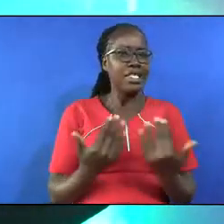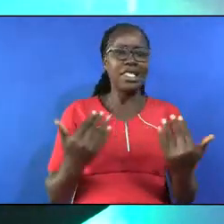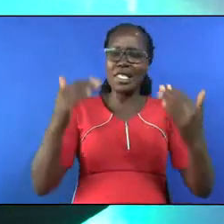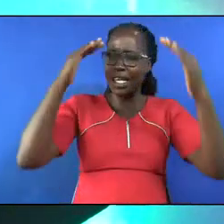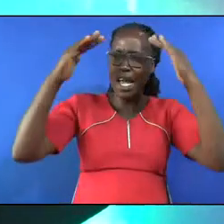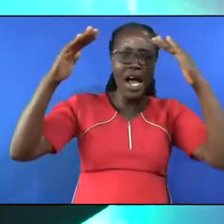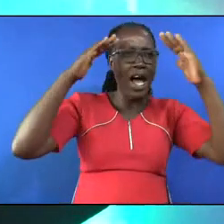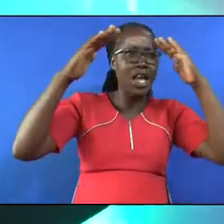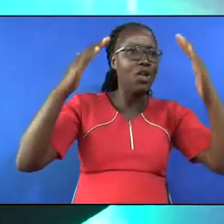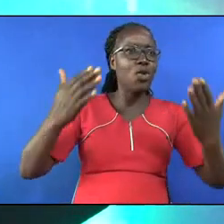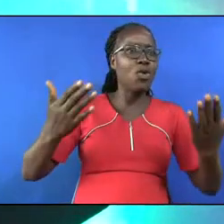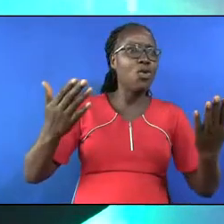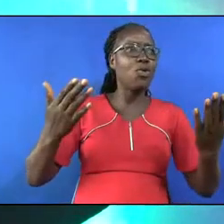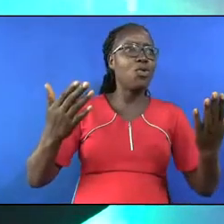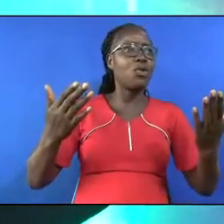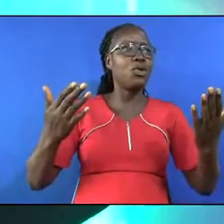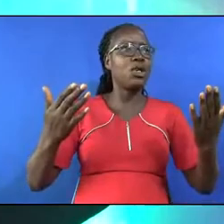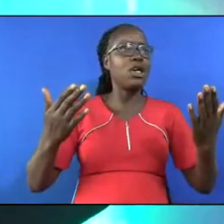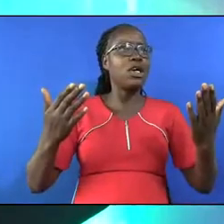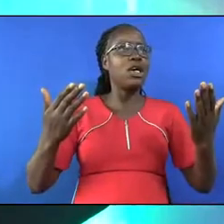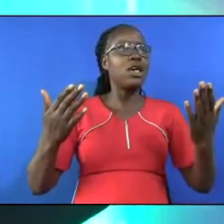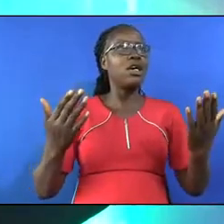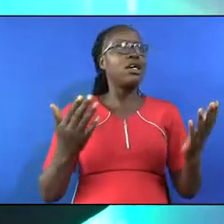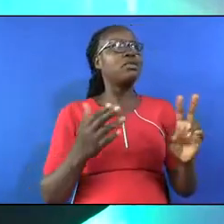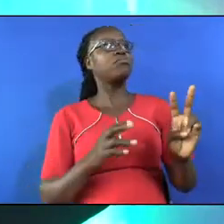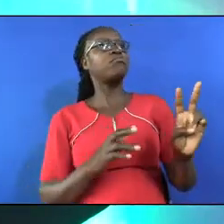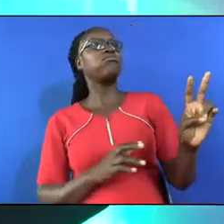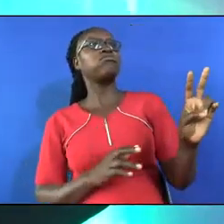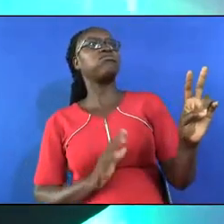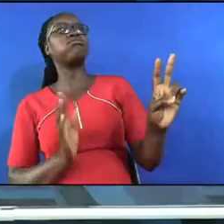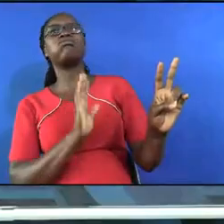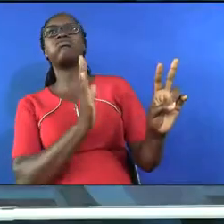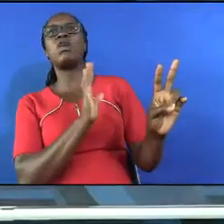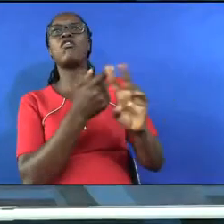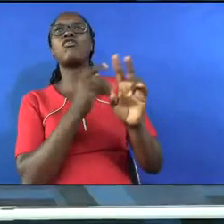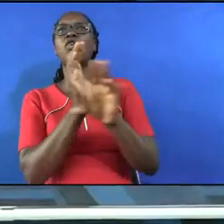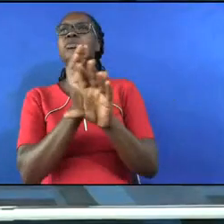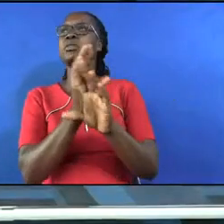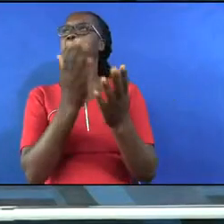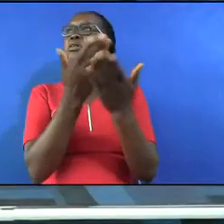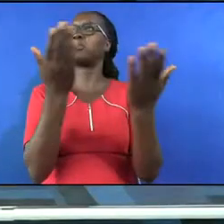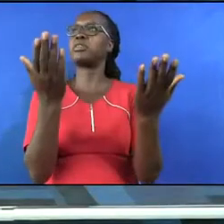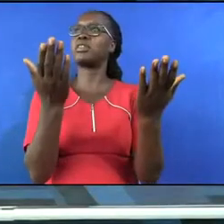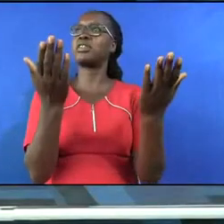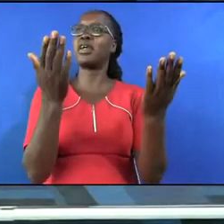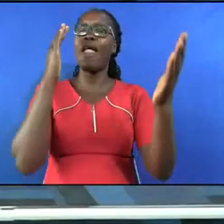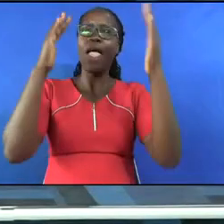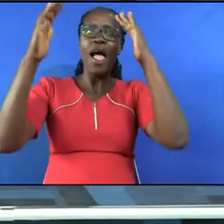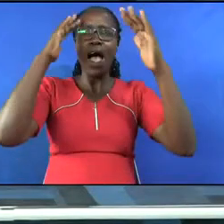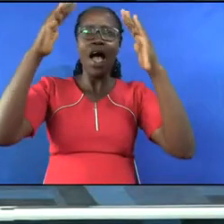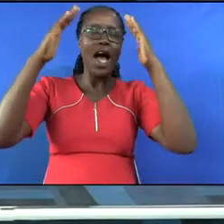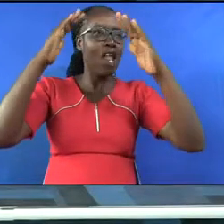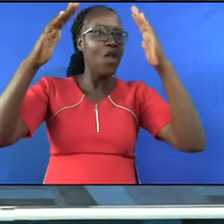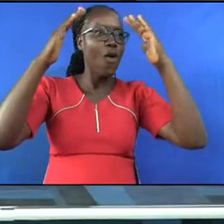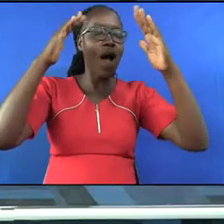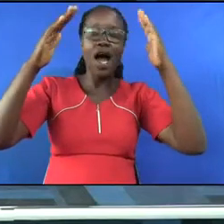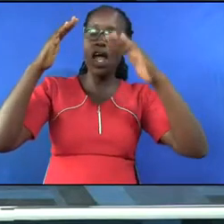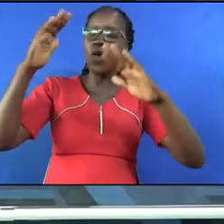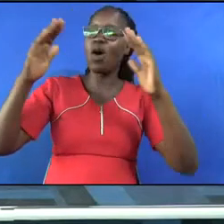Children, hello. Wave to me, children, from the congregation. Happy